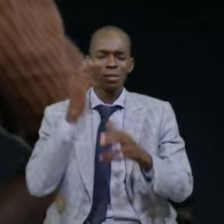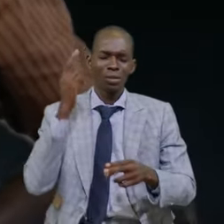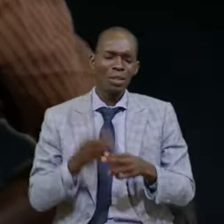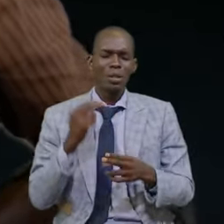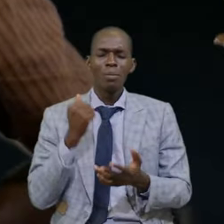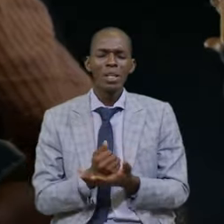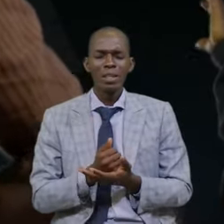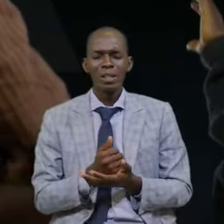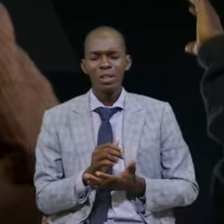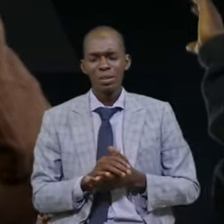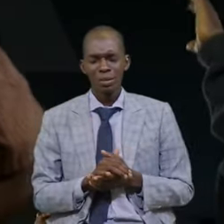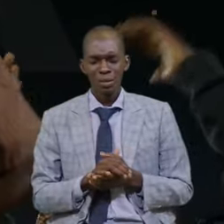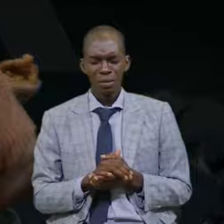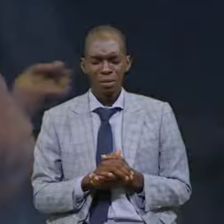name.